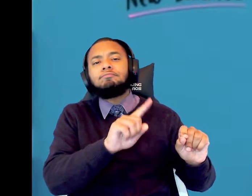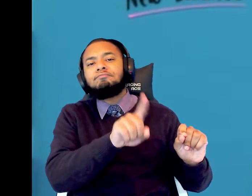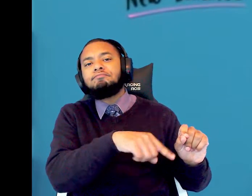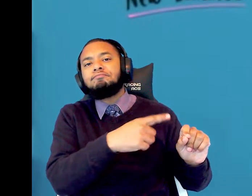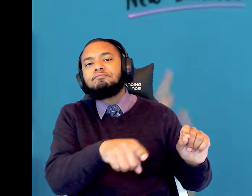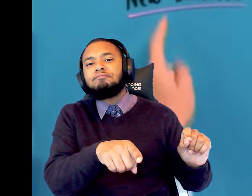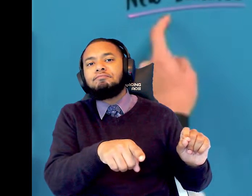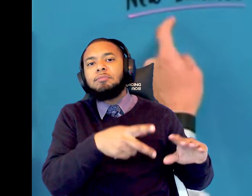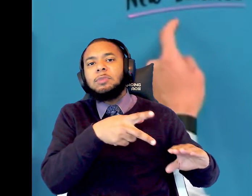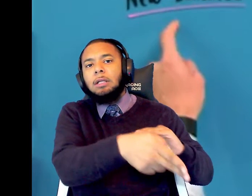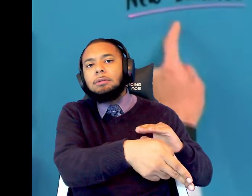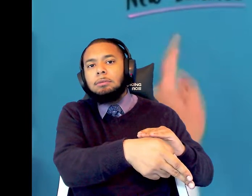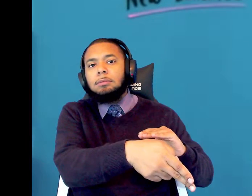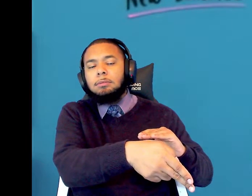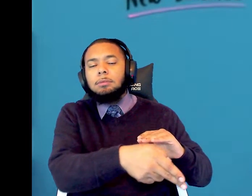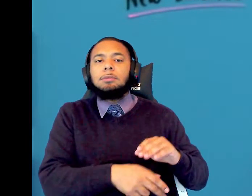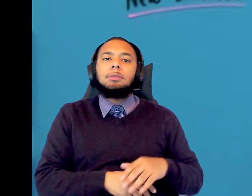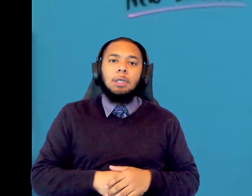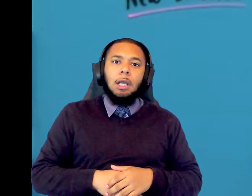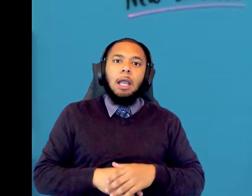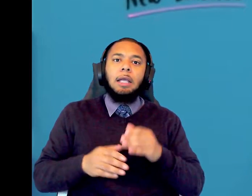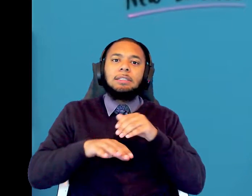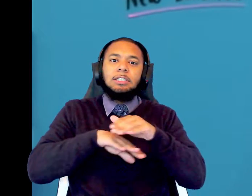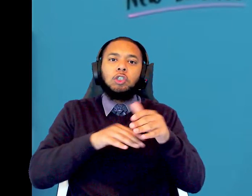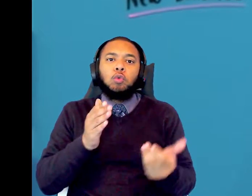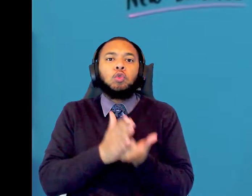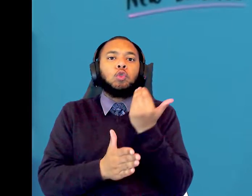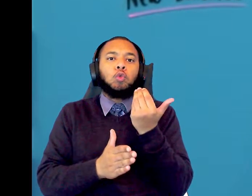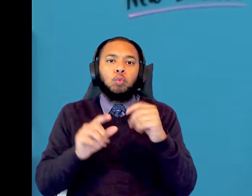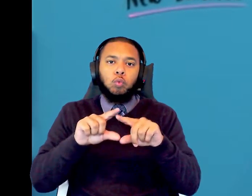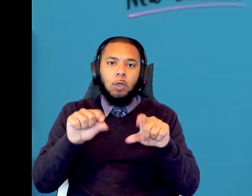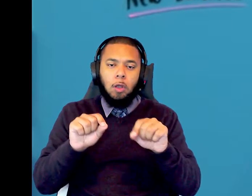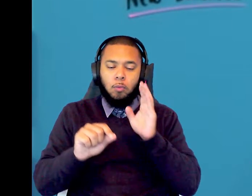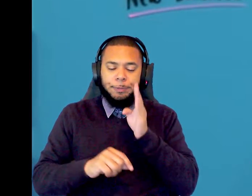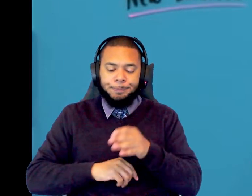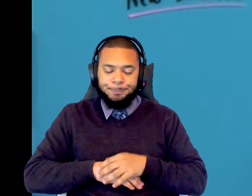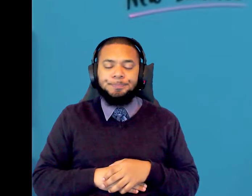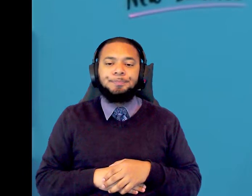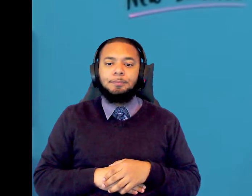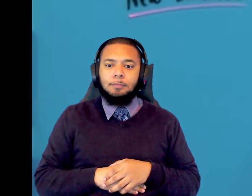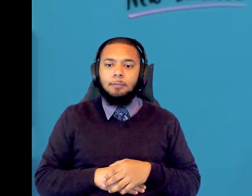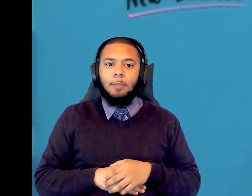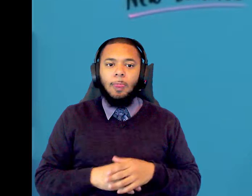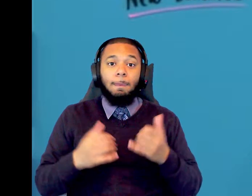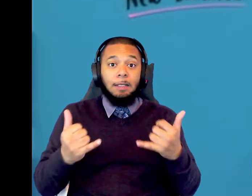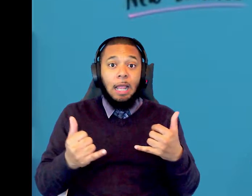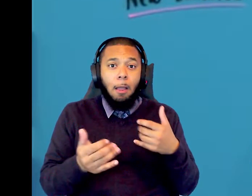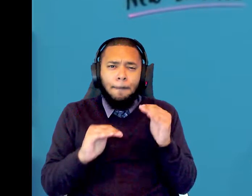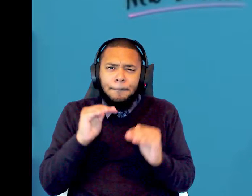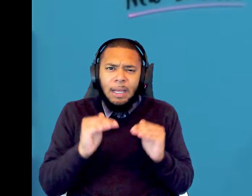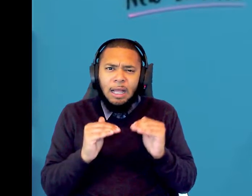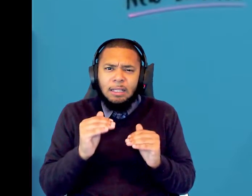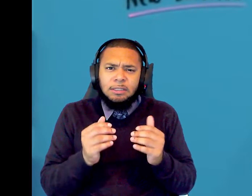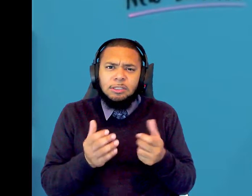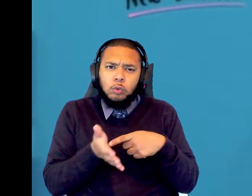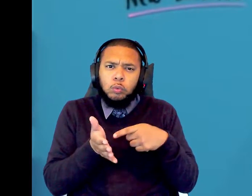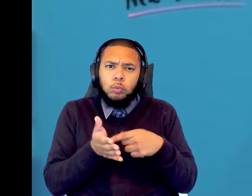So what is your new balance going to be? Well, we have 150 and 100. It's 250.